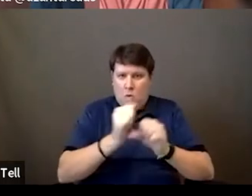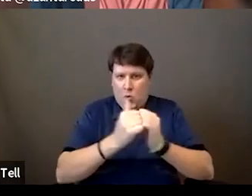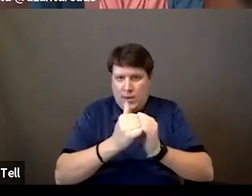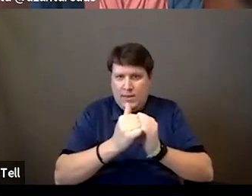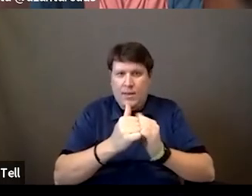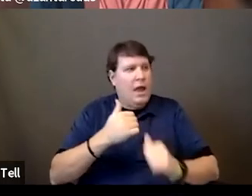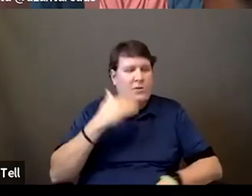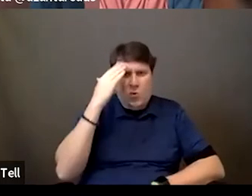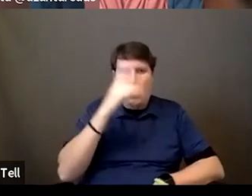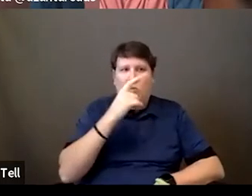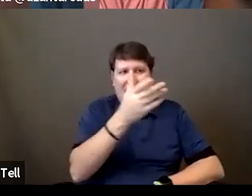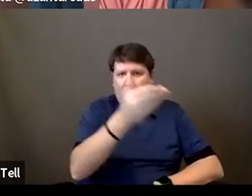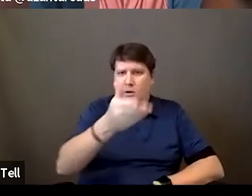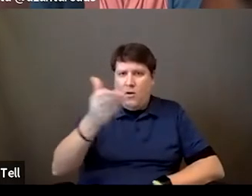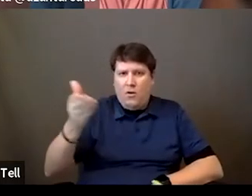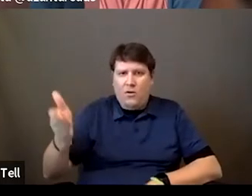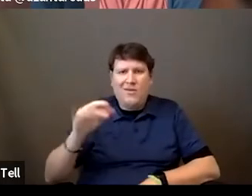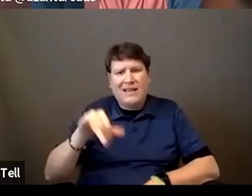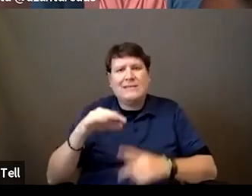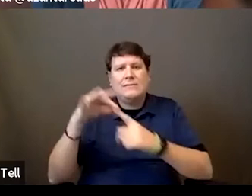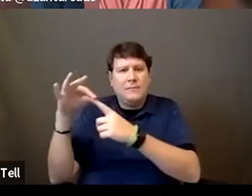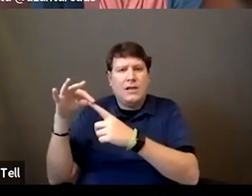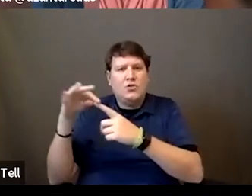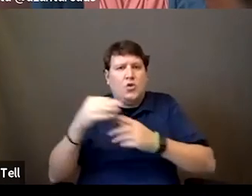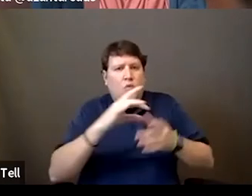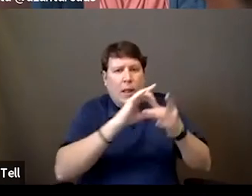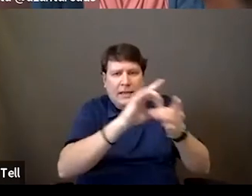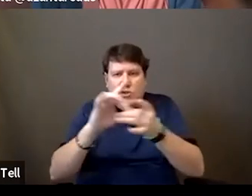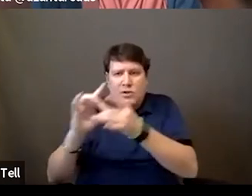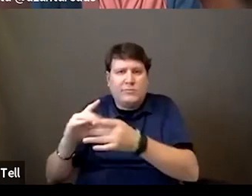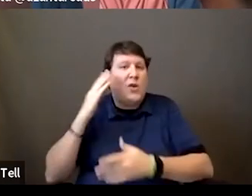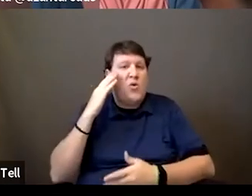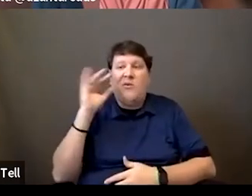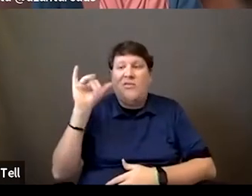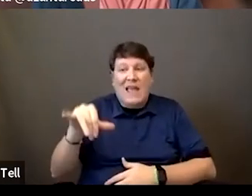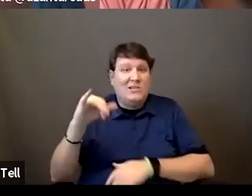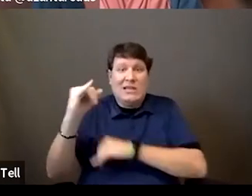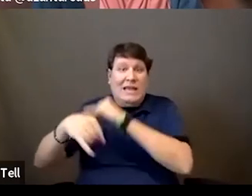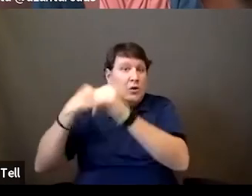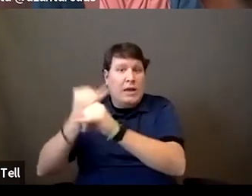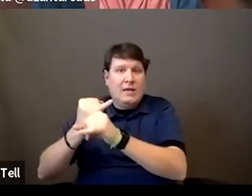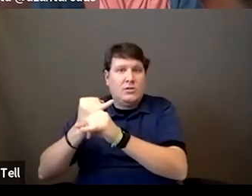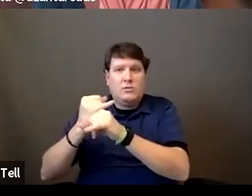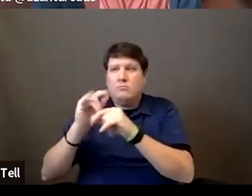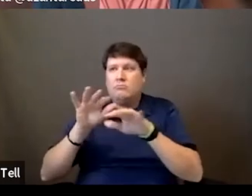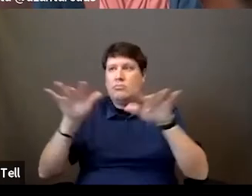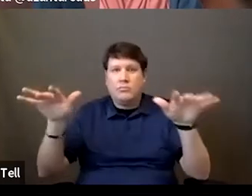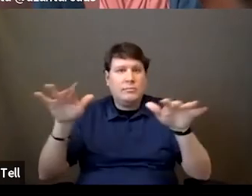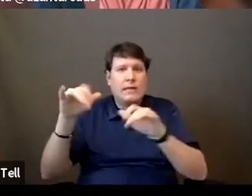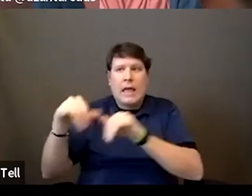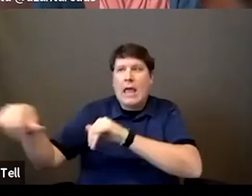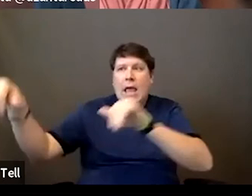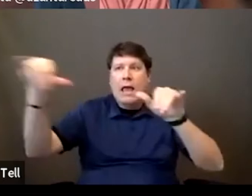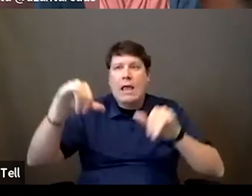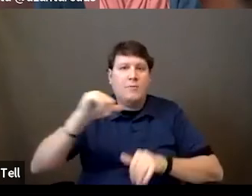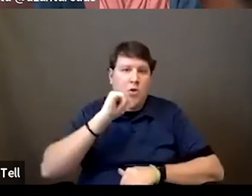really special. And I don't know if that's an international experience so much, or if we're just very, very privileged to have that